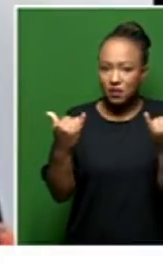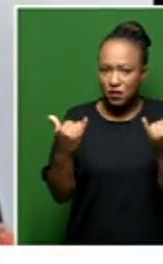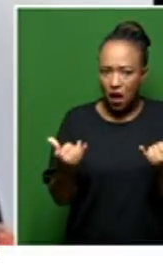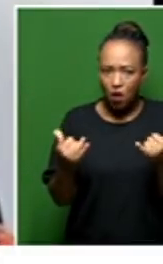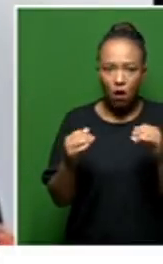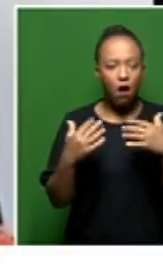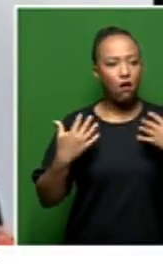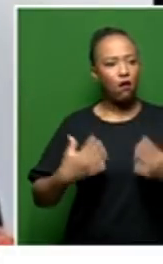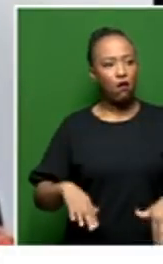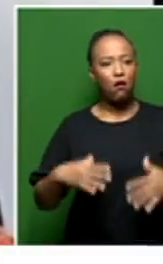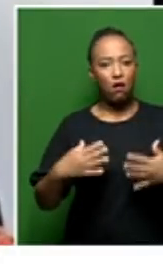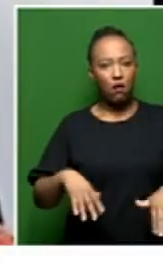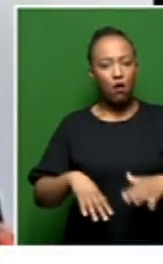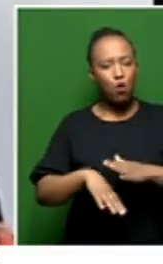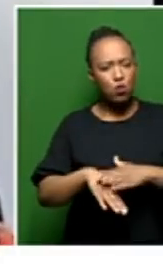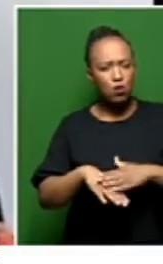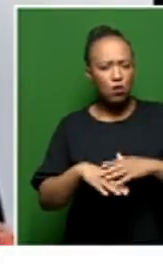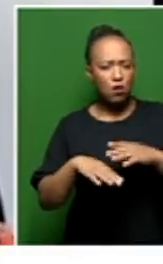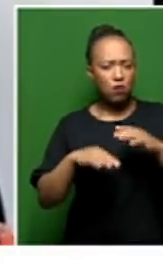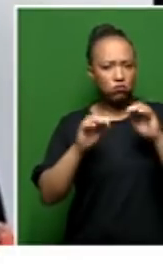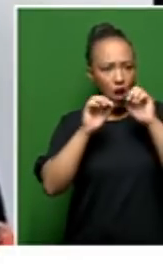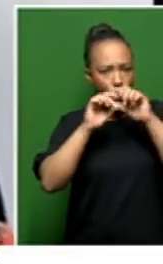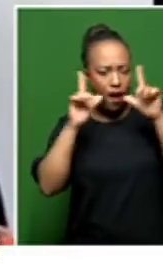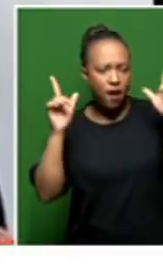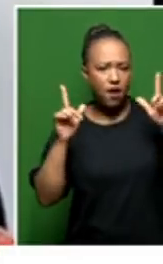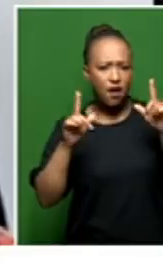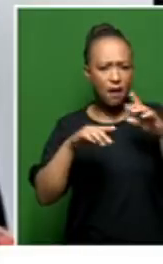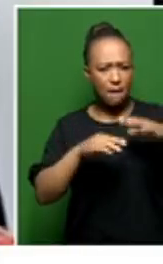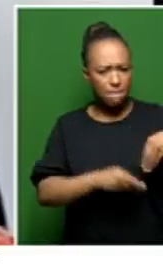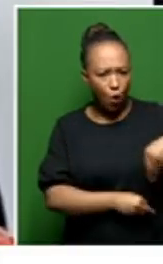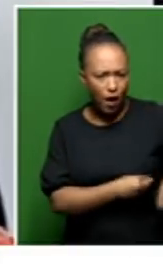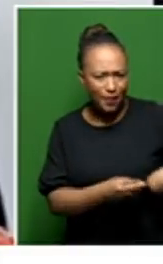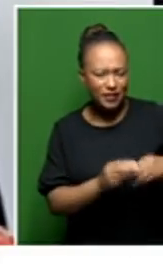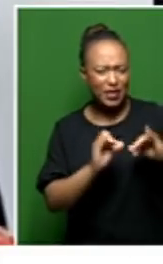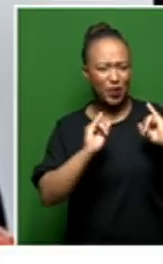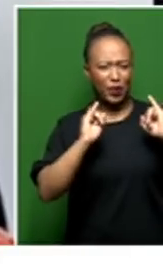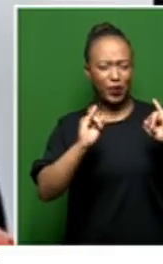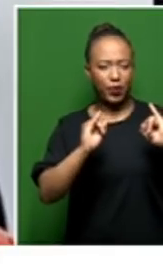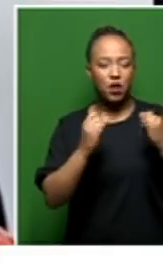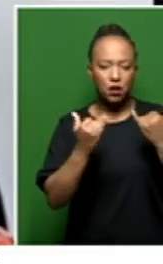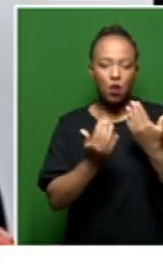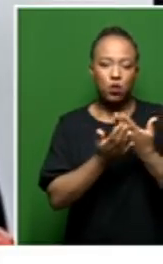made aware of a whole lot of rot, and we're now in a position to get rid of it.